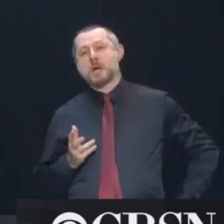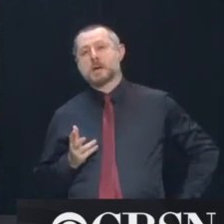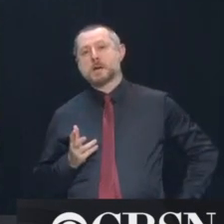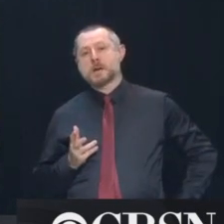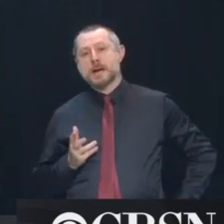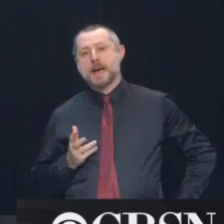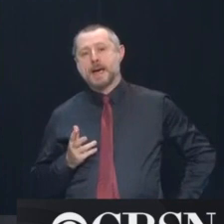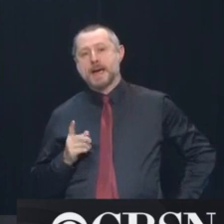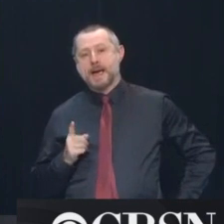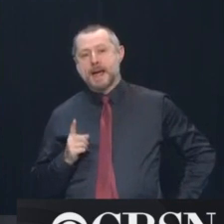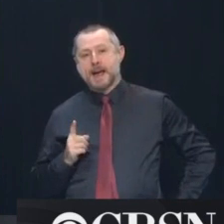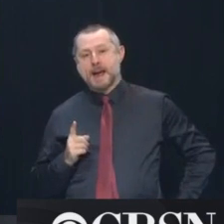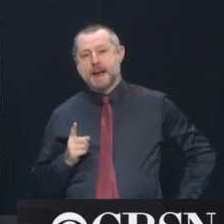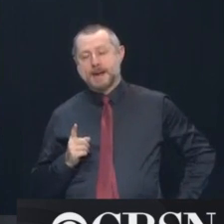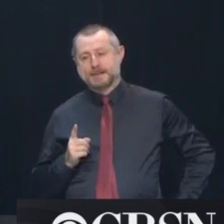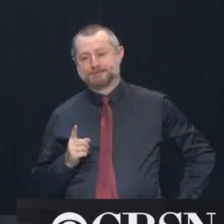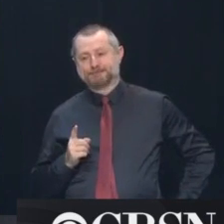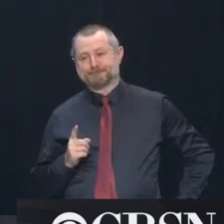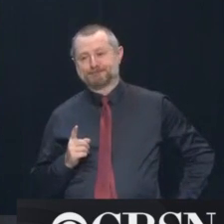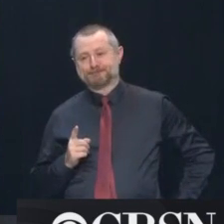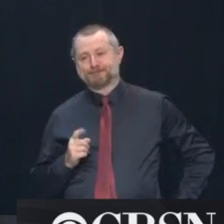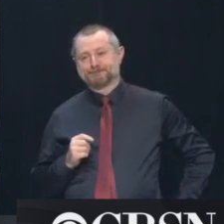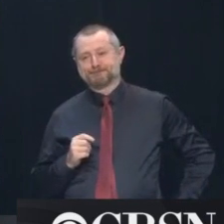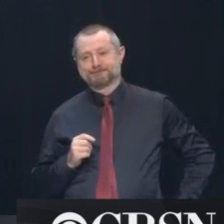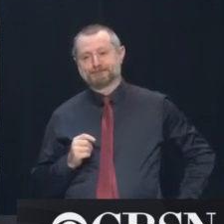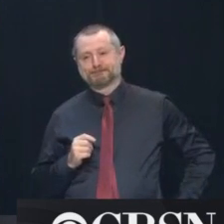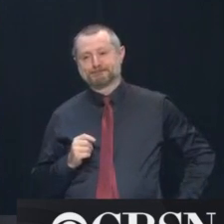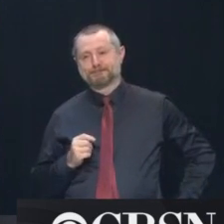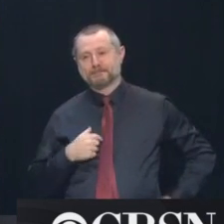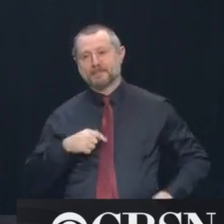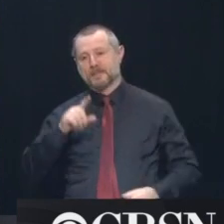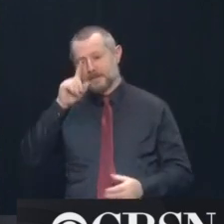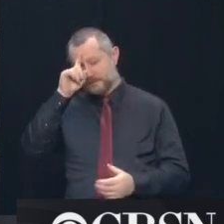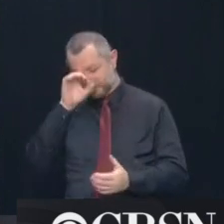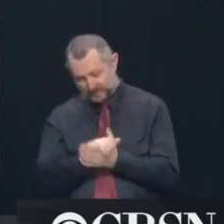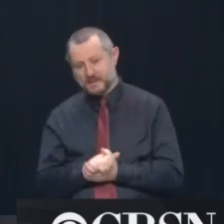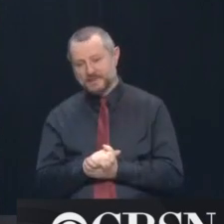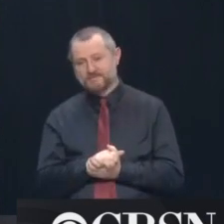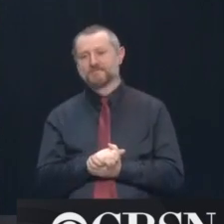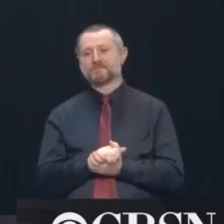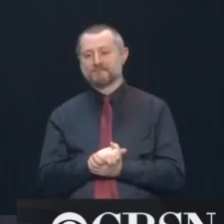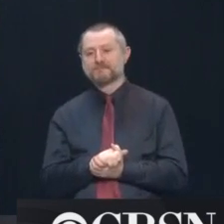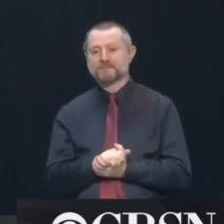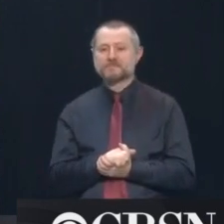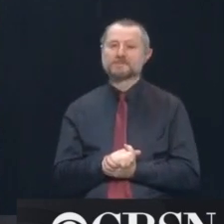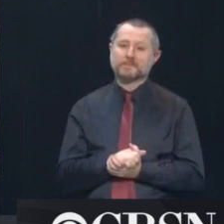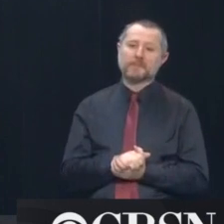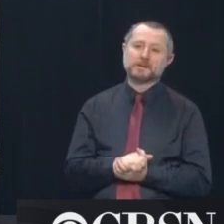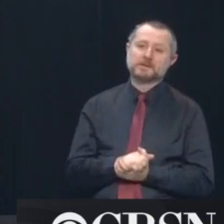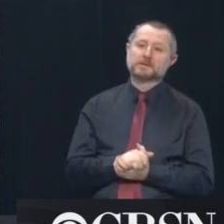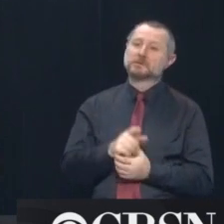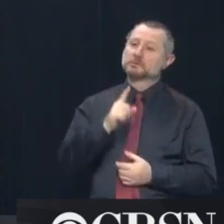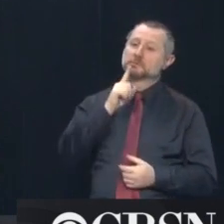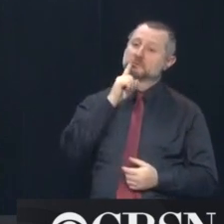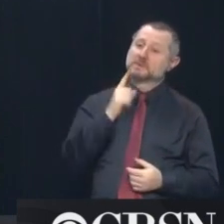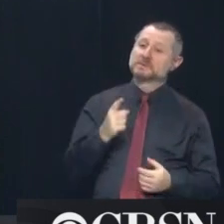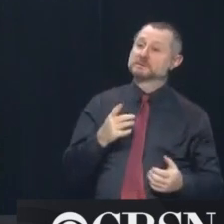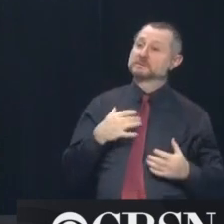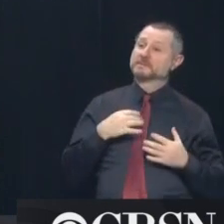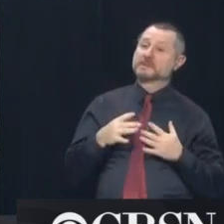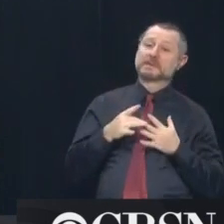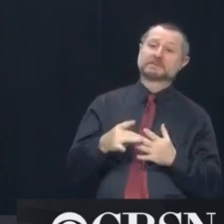I believe this is 100% driven by personal behavior.